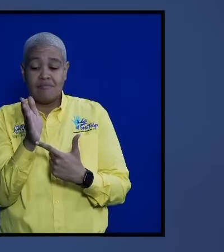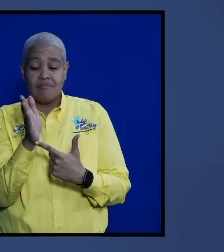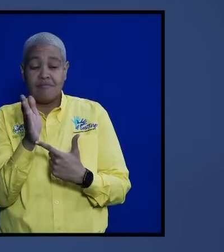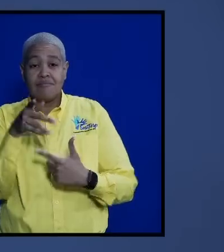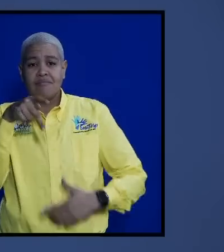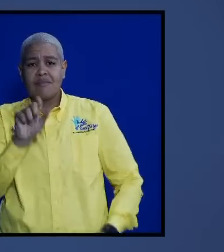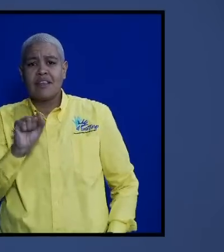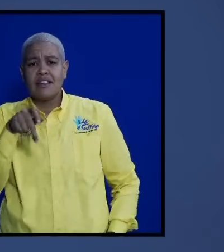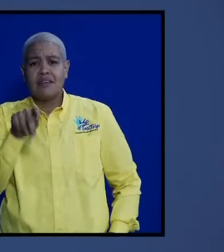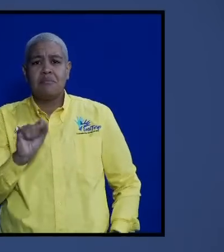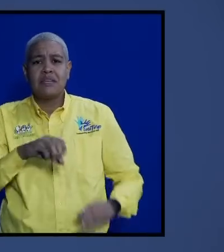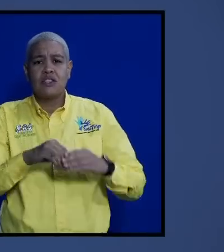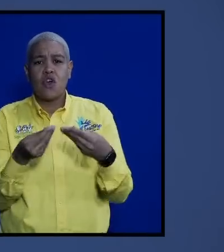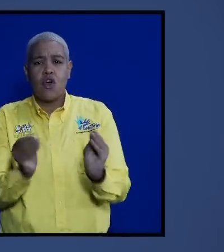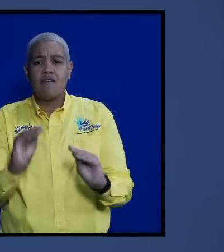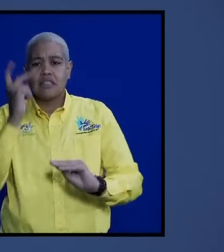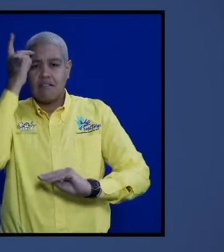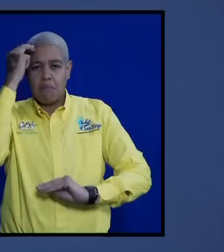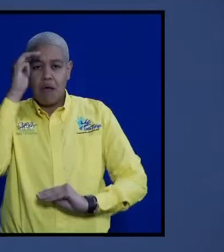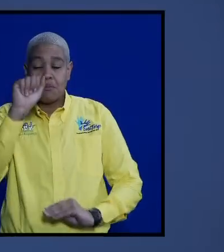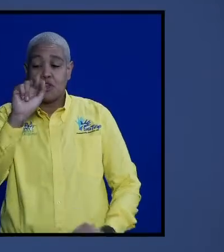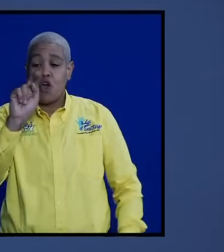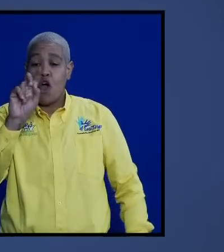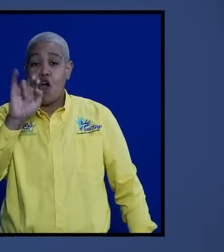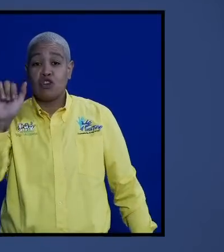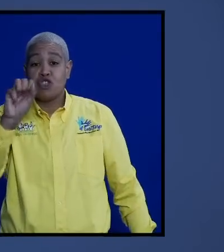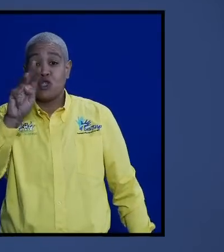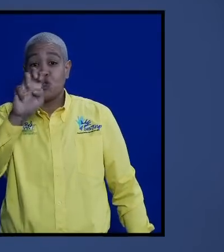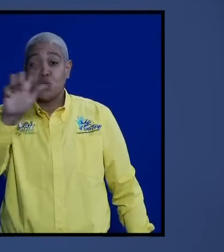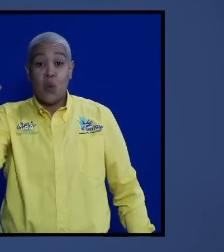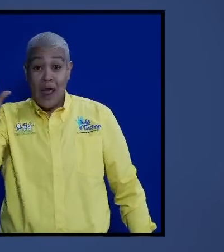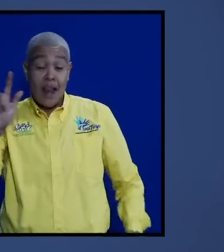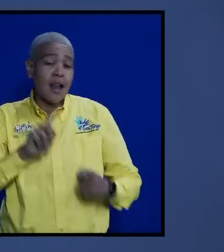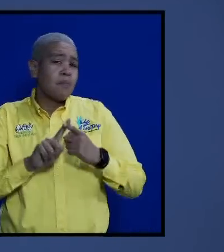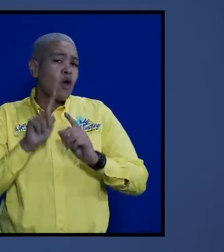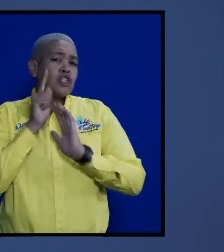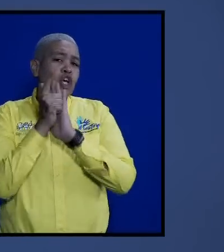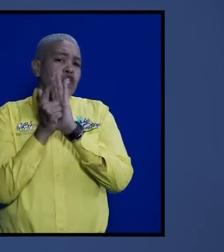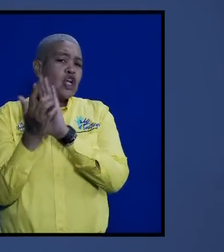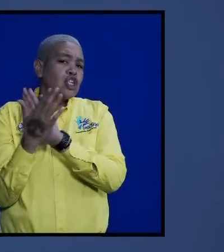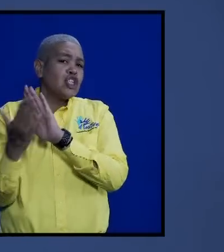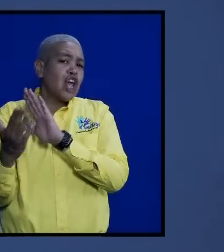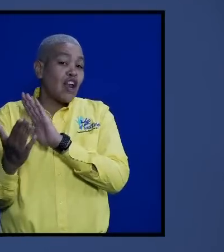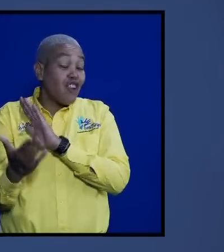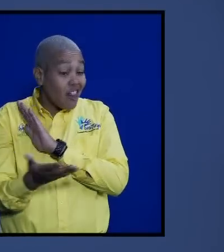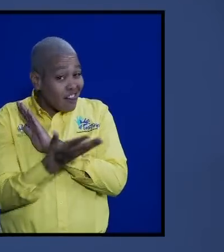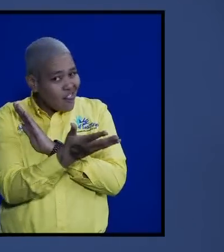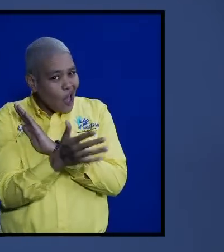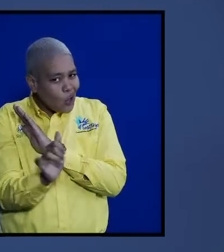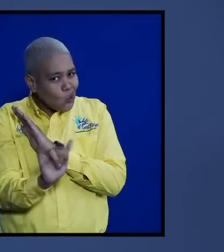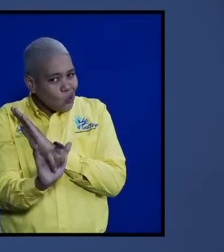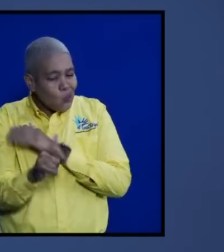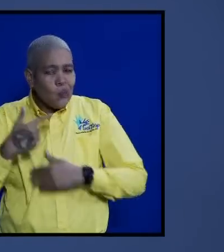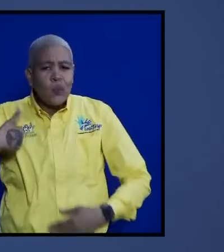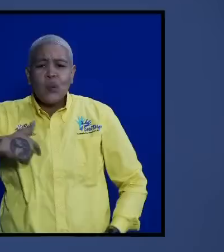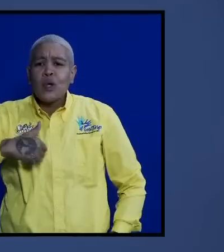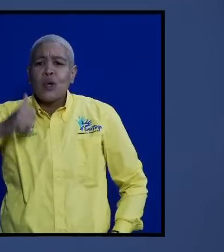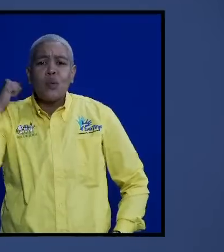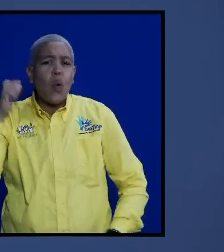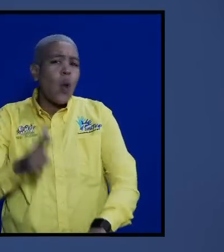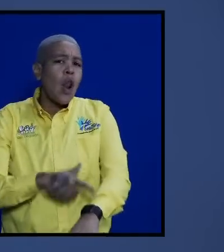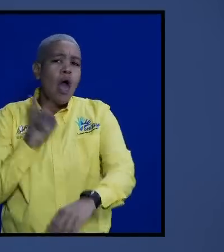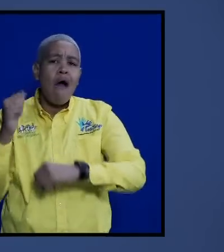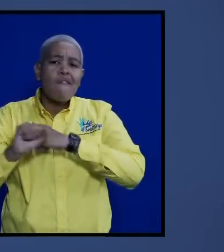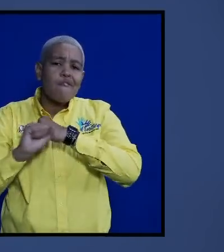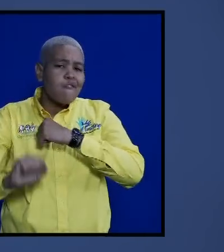Permanent Secretary in the Office of the Prime Minister, Ms. Audrey Sewell, and the Attorney General is also here. We will not be long,